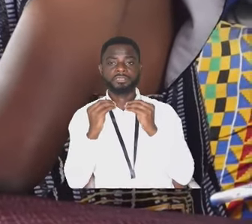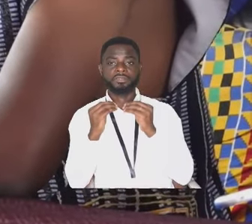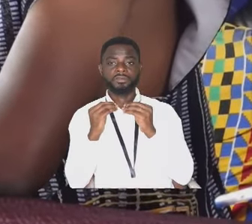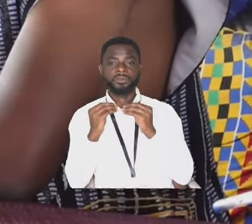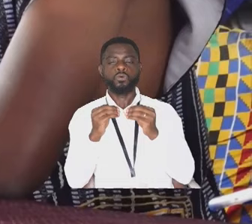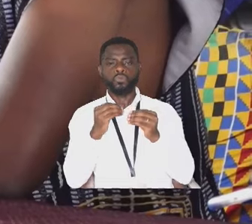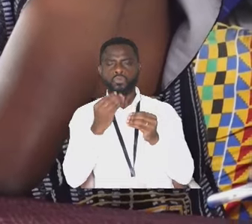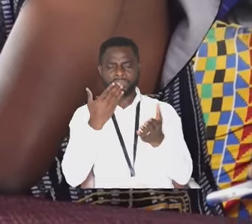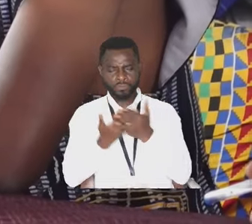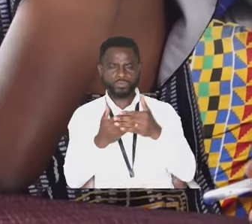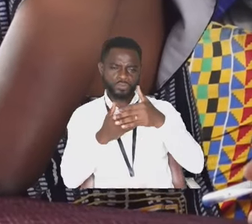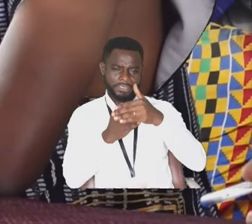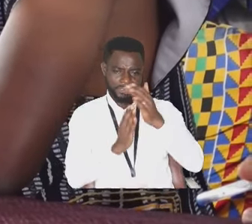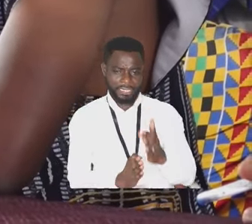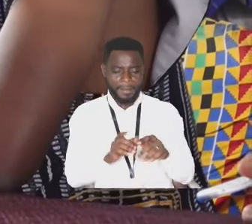was a leader, but